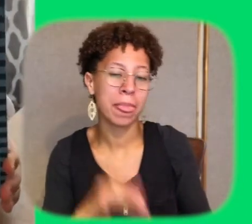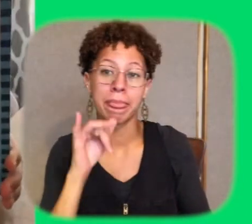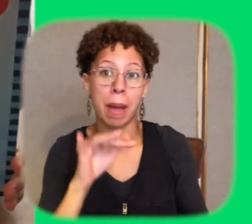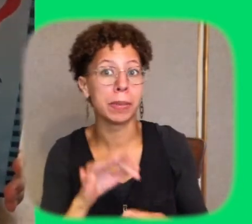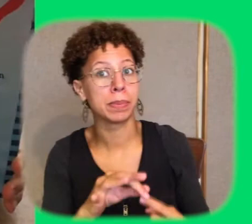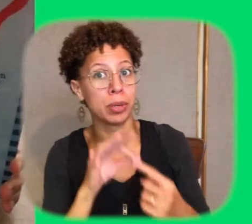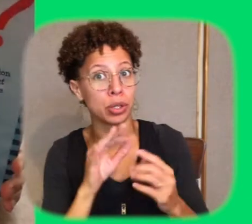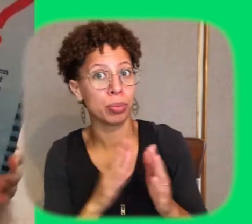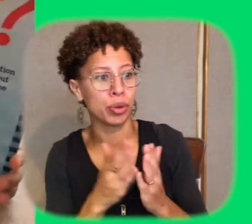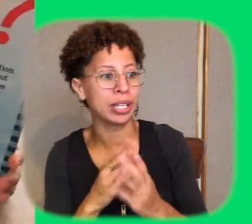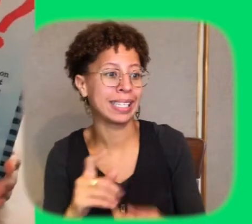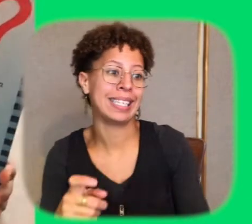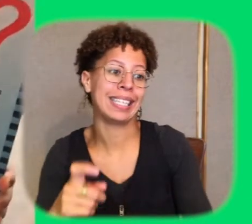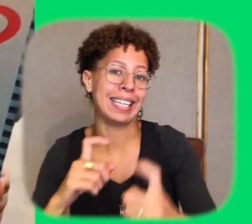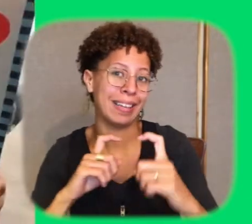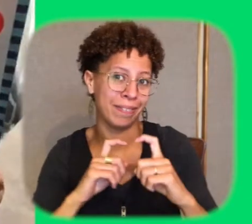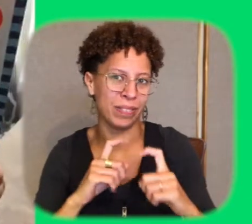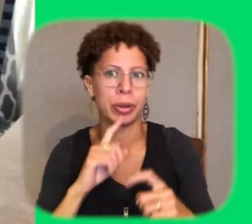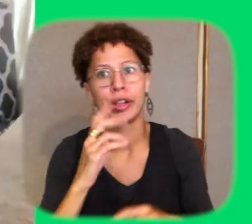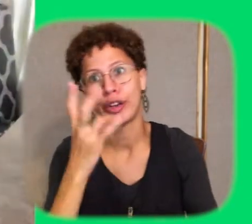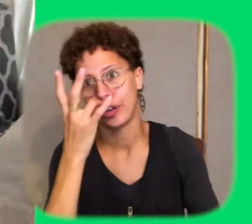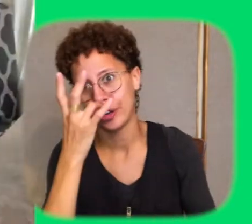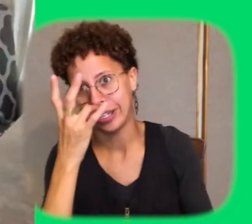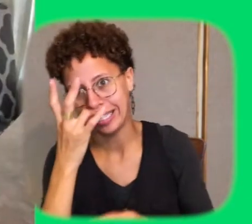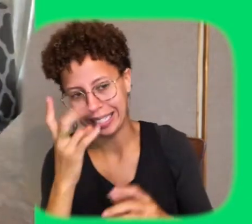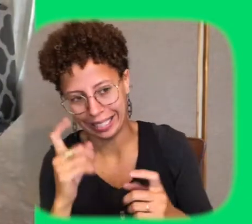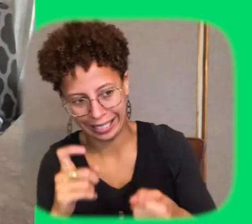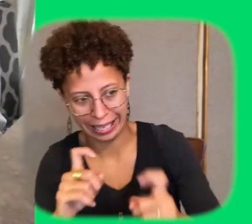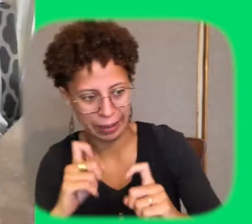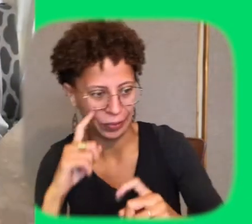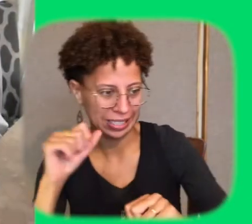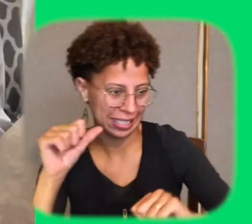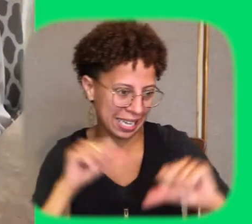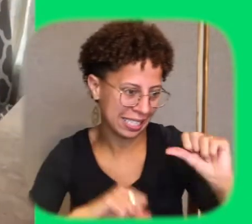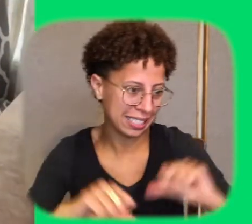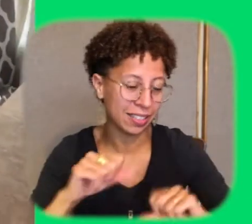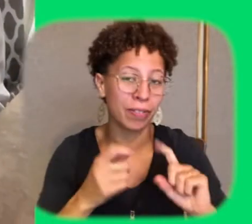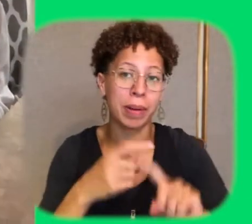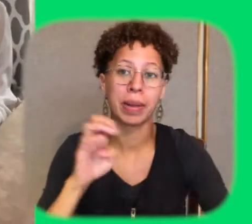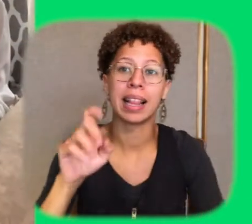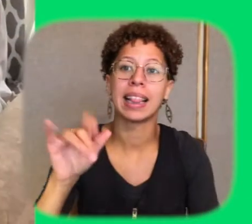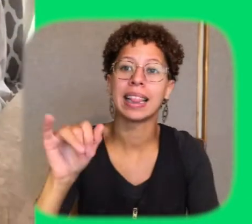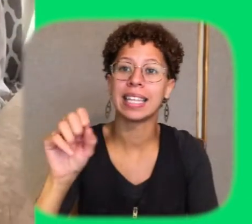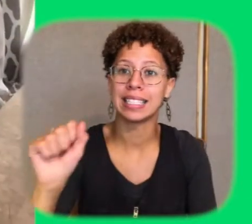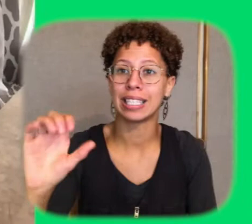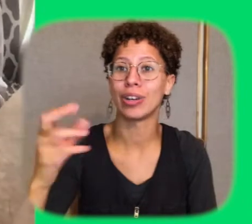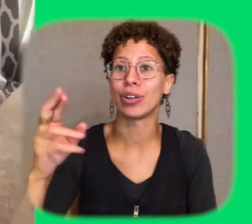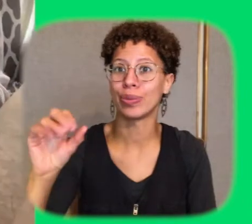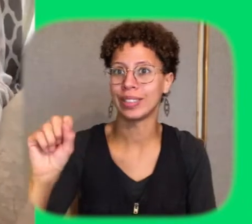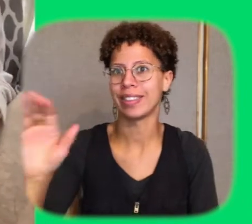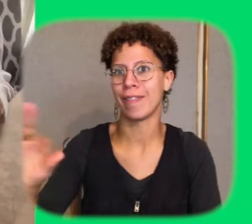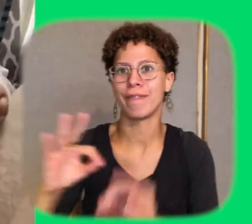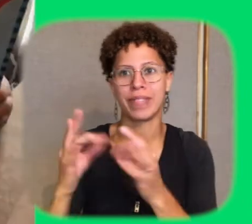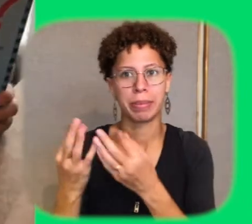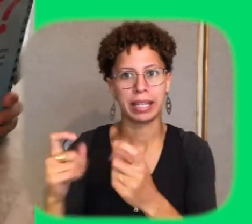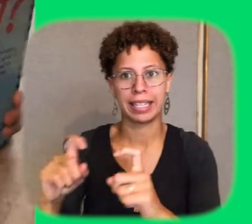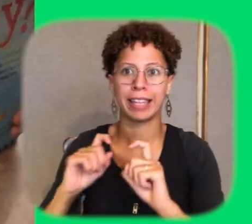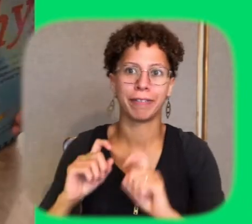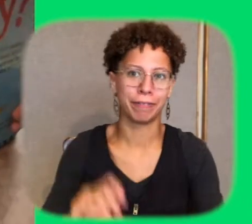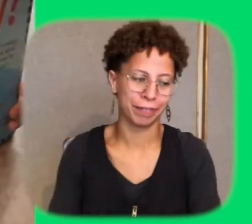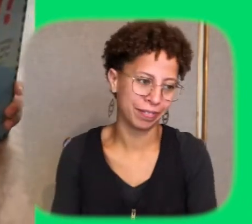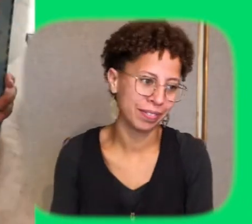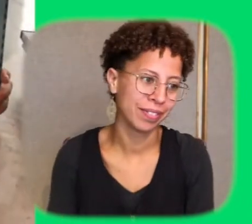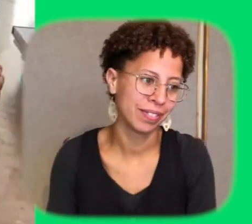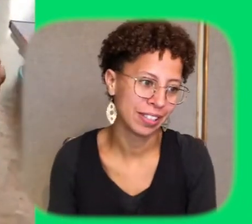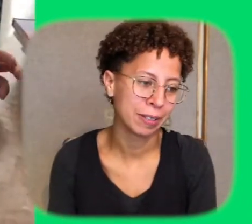nerdy gift, which are my favorite. Why is this guy little? From Elisa and Chris and their family. This is what four kids are